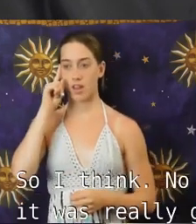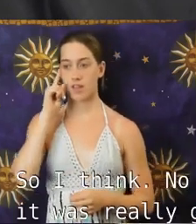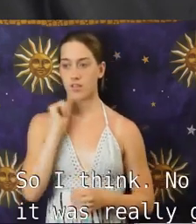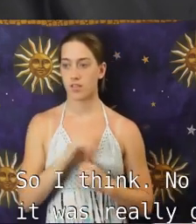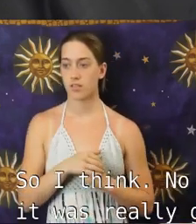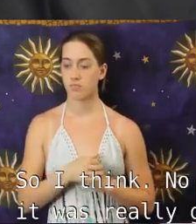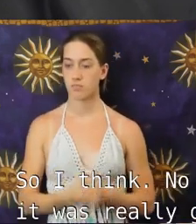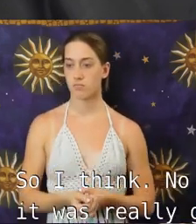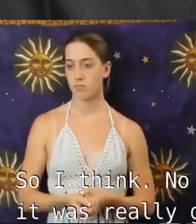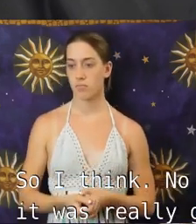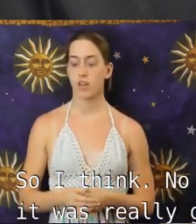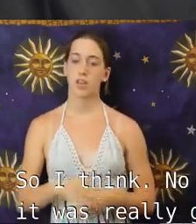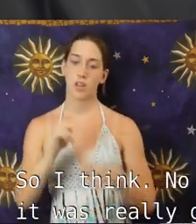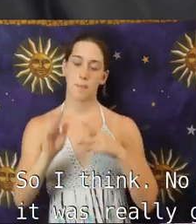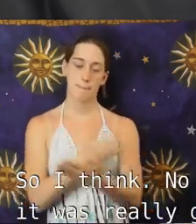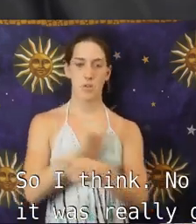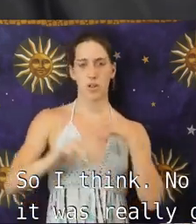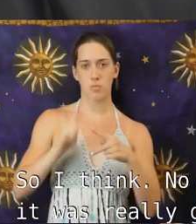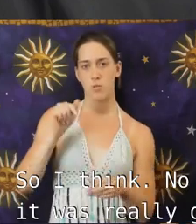So I think, but